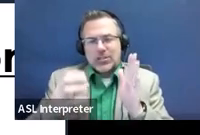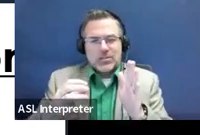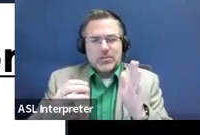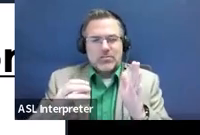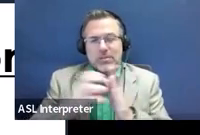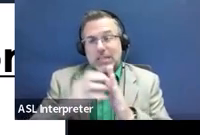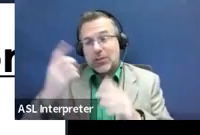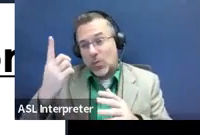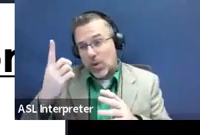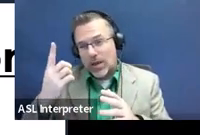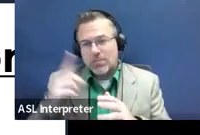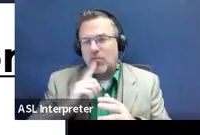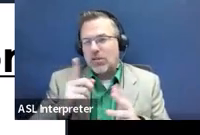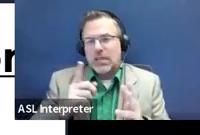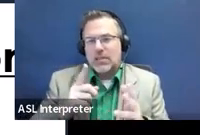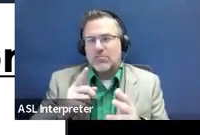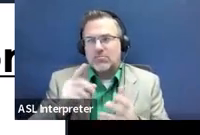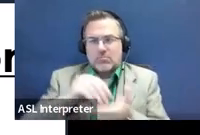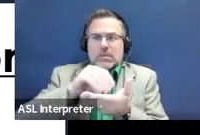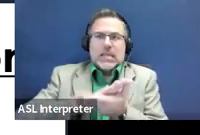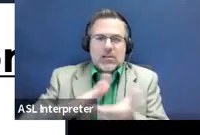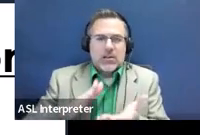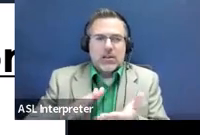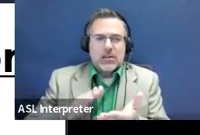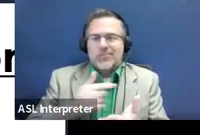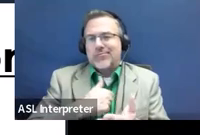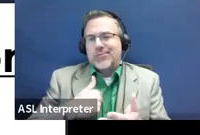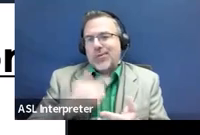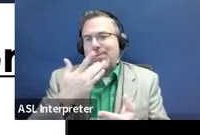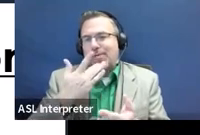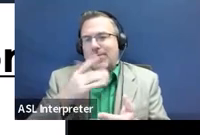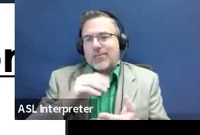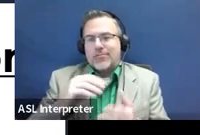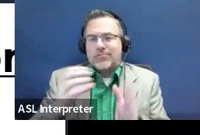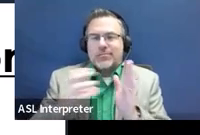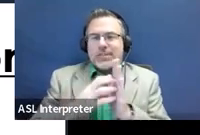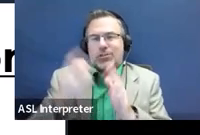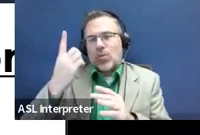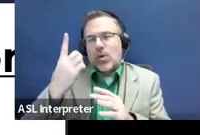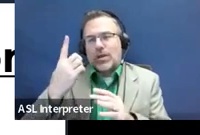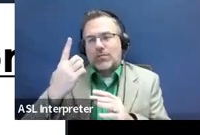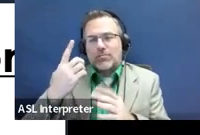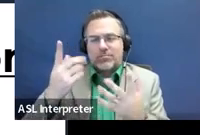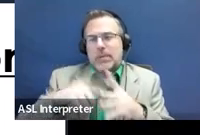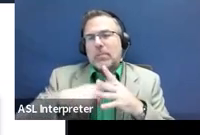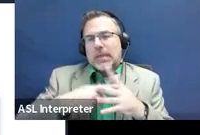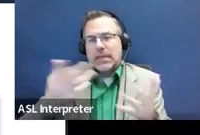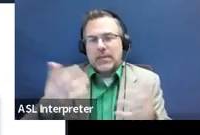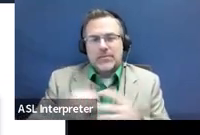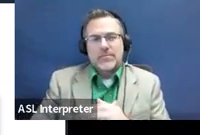somewhere in the written notice. We just say section one because that's just, it's right there.